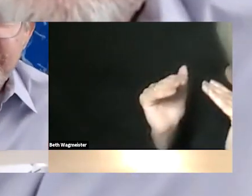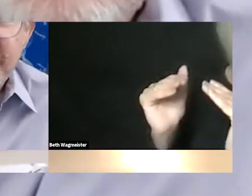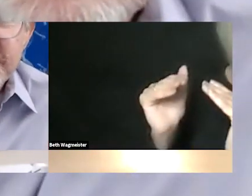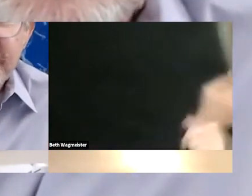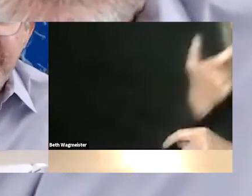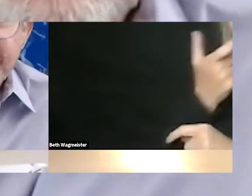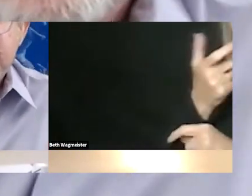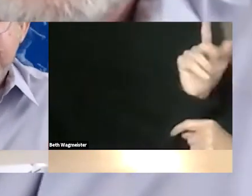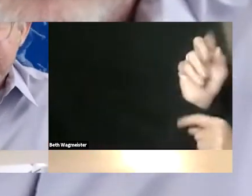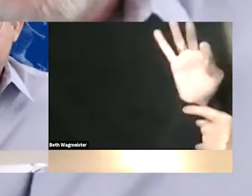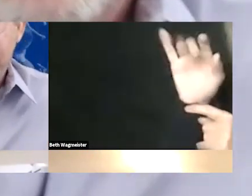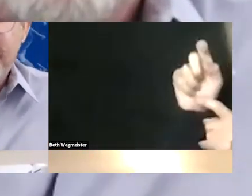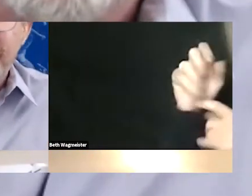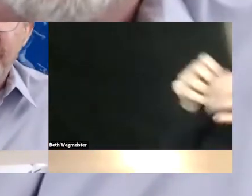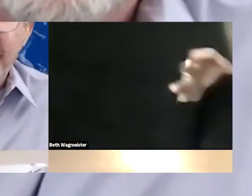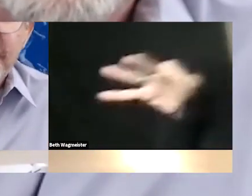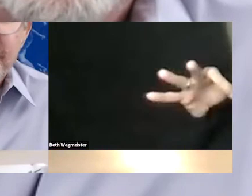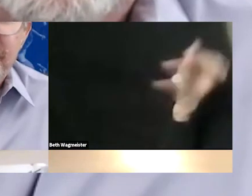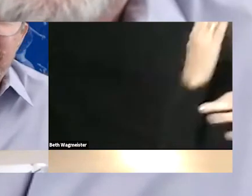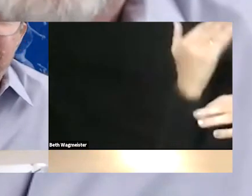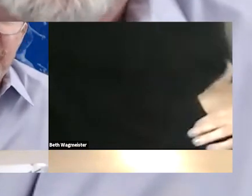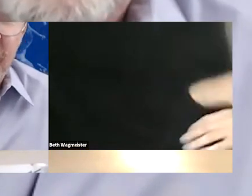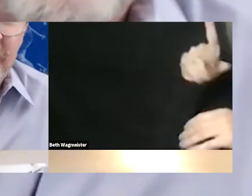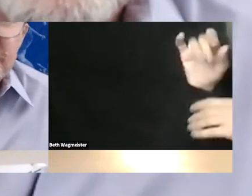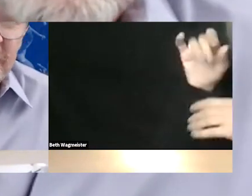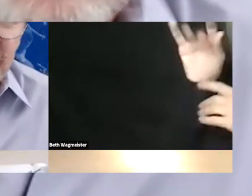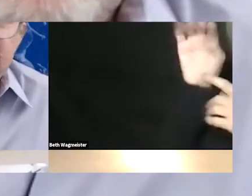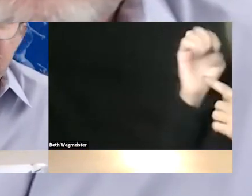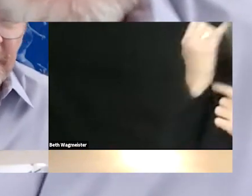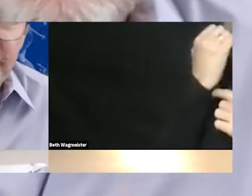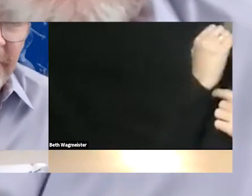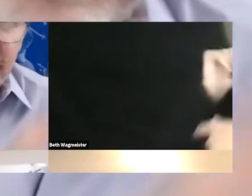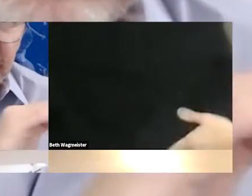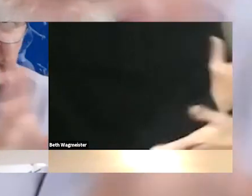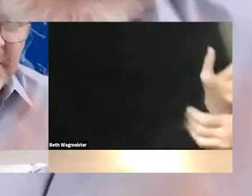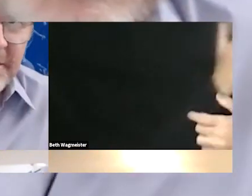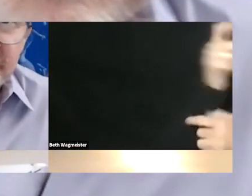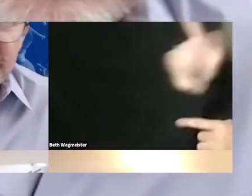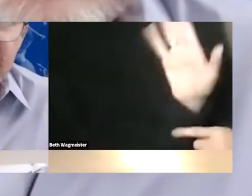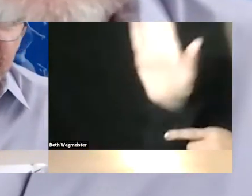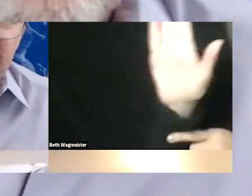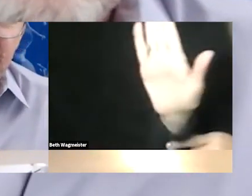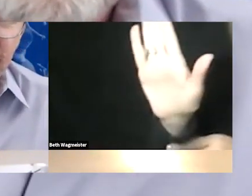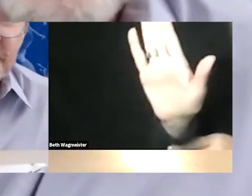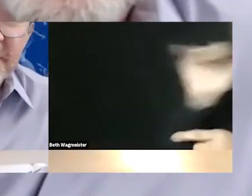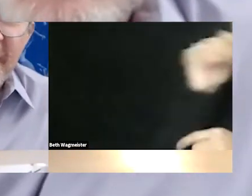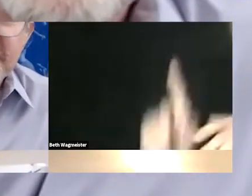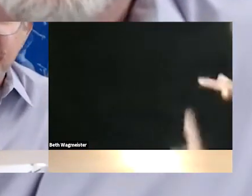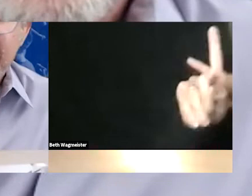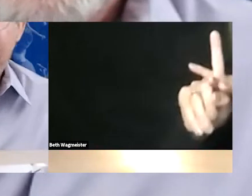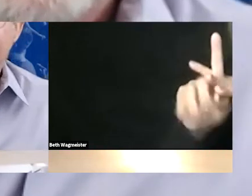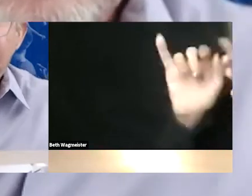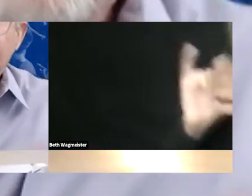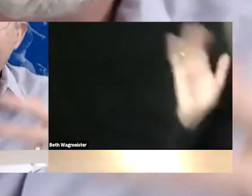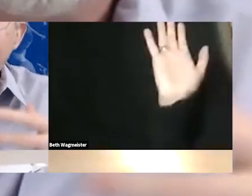watch Netflix with captions because it's in my profile. But if my daughter wants to watch it on her profile, it doesn't even show up, which is